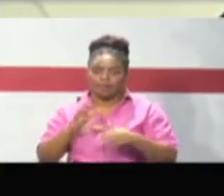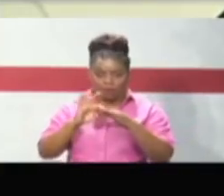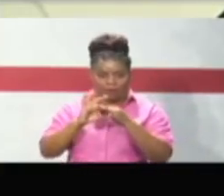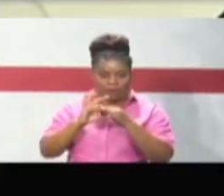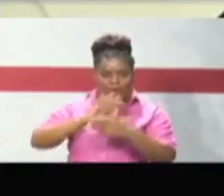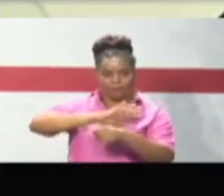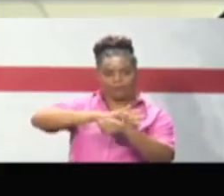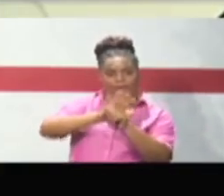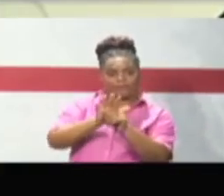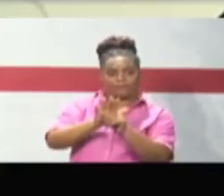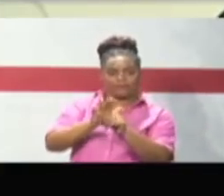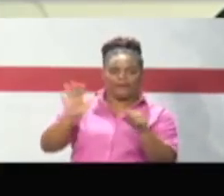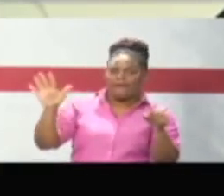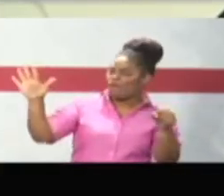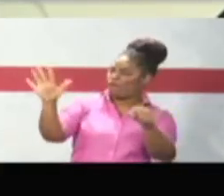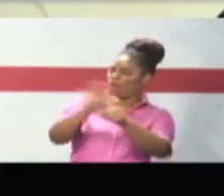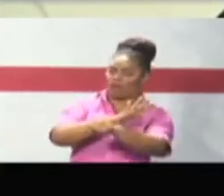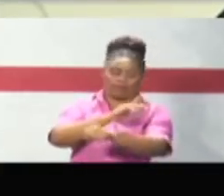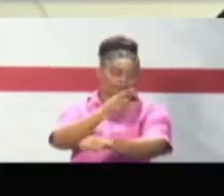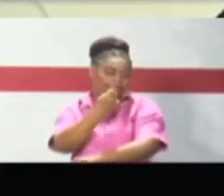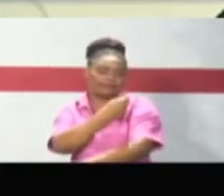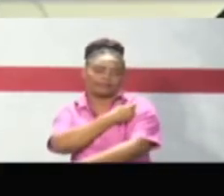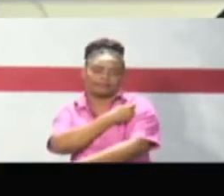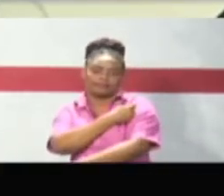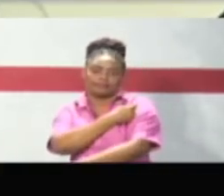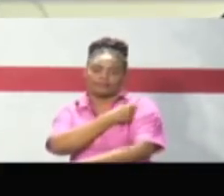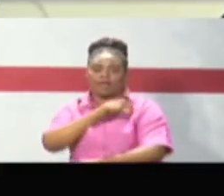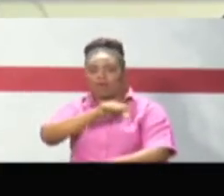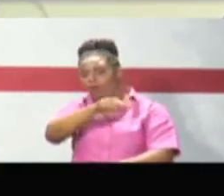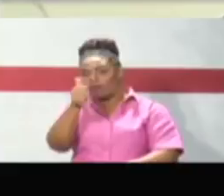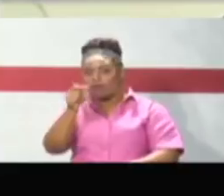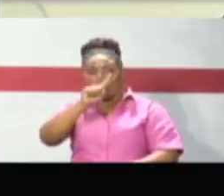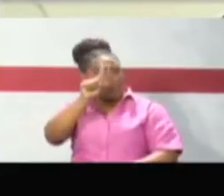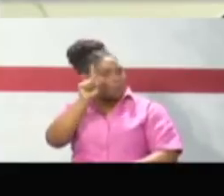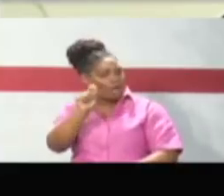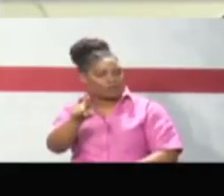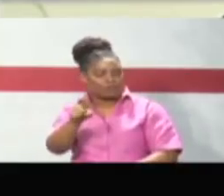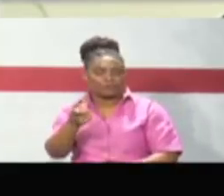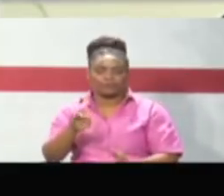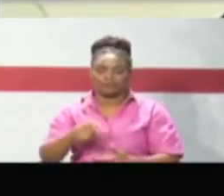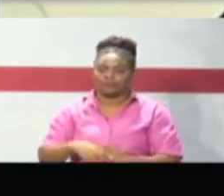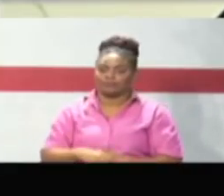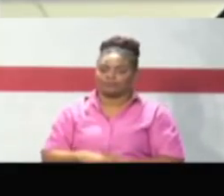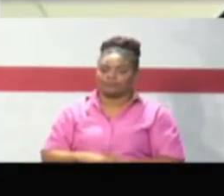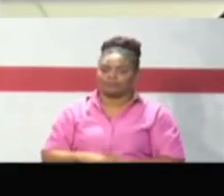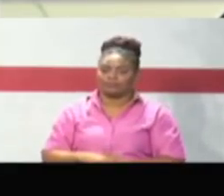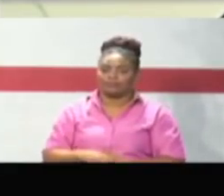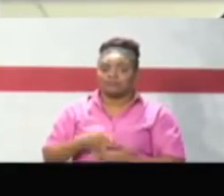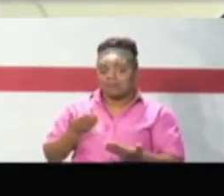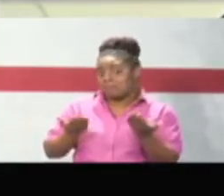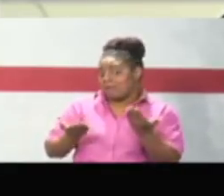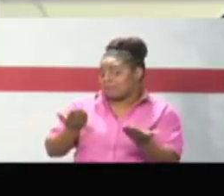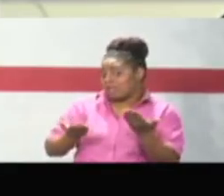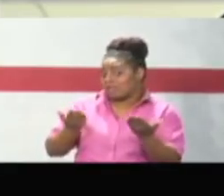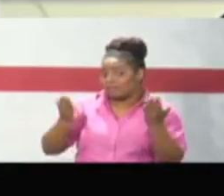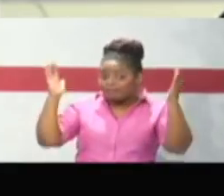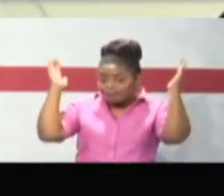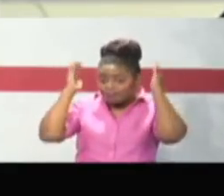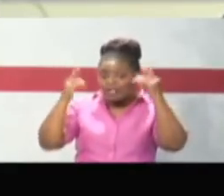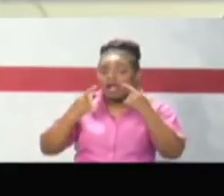fully vaccinated? And my second question, perhaps also to Dr. Hines, are community